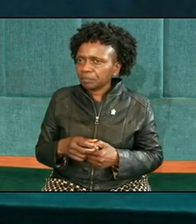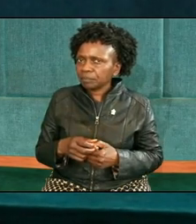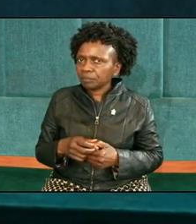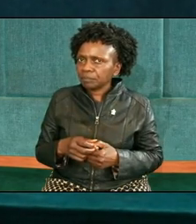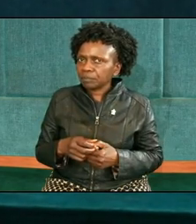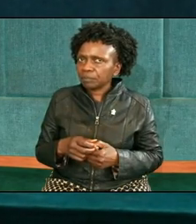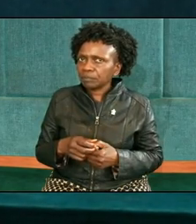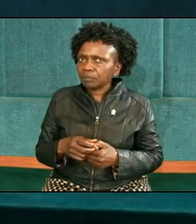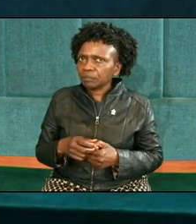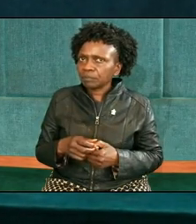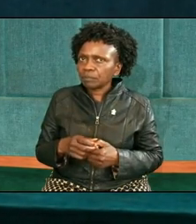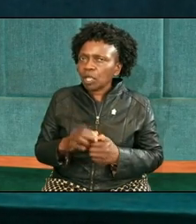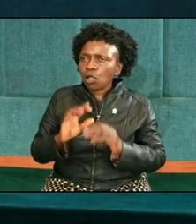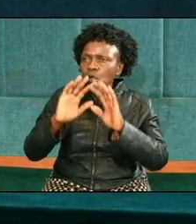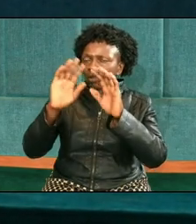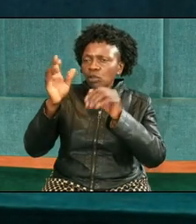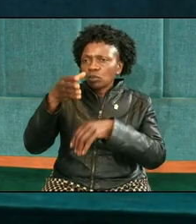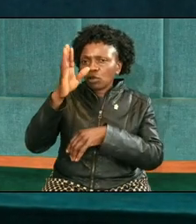Hold on, God.